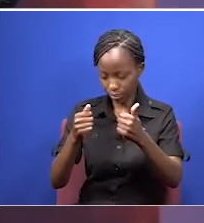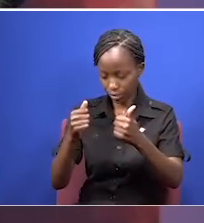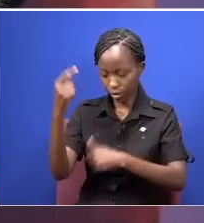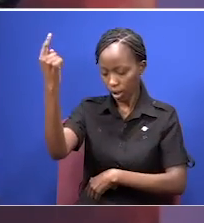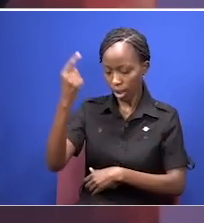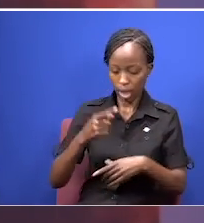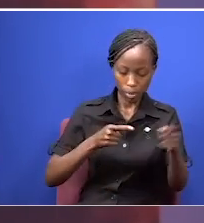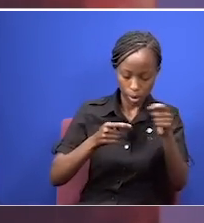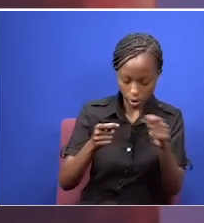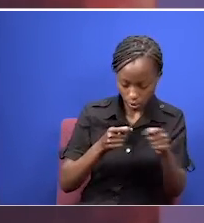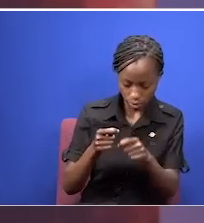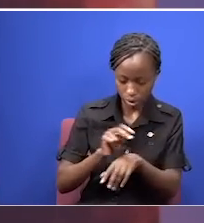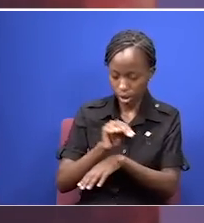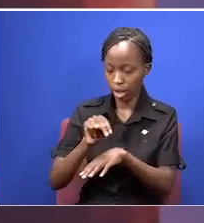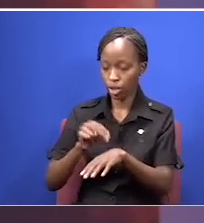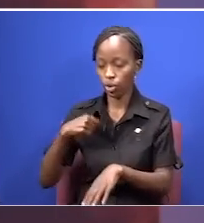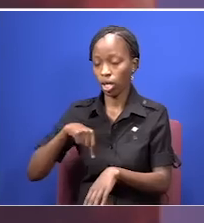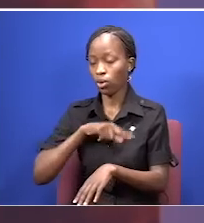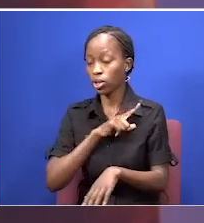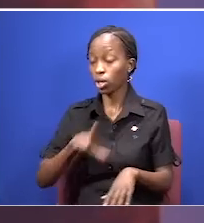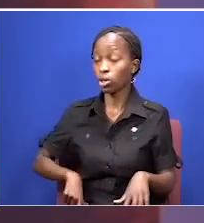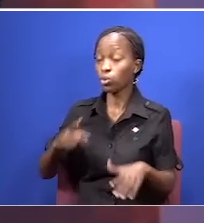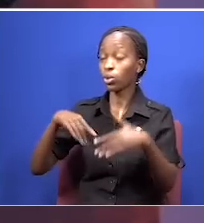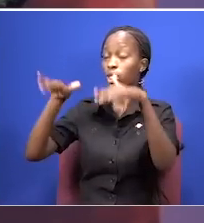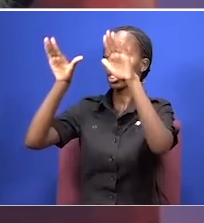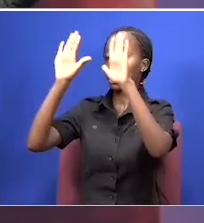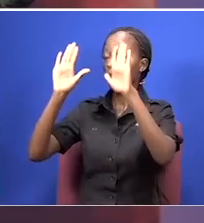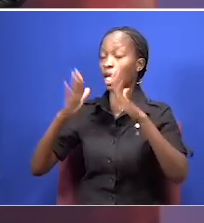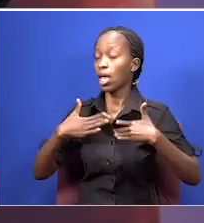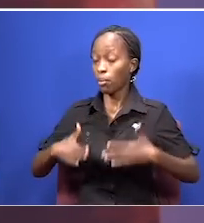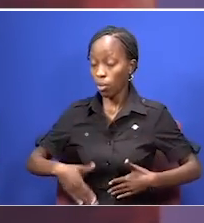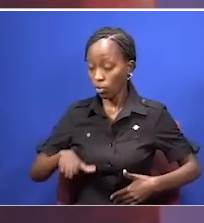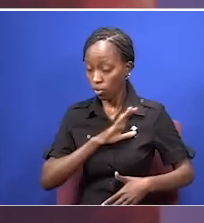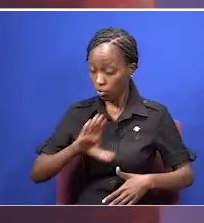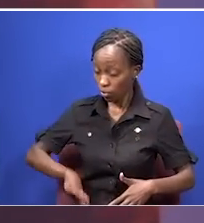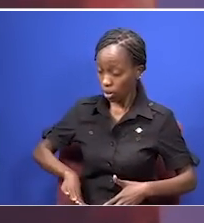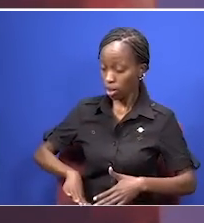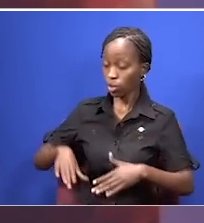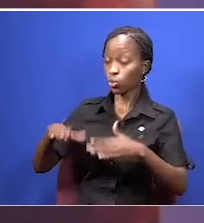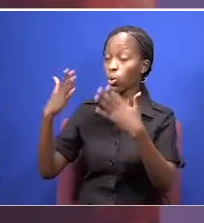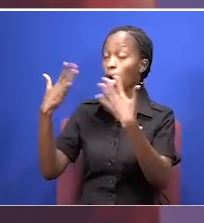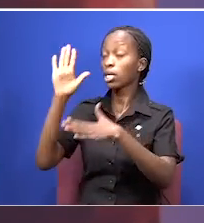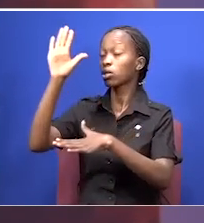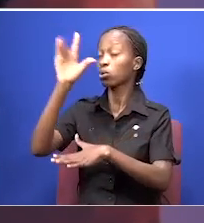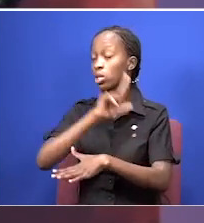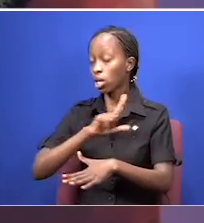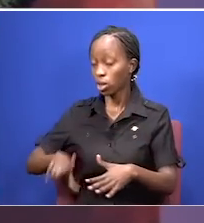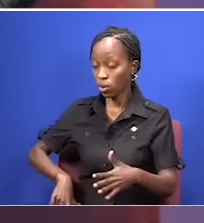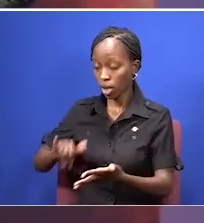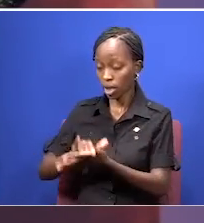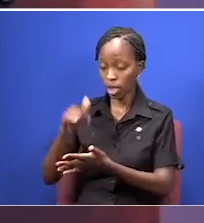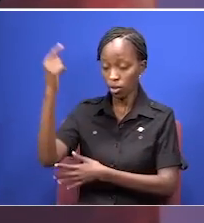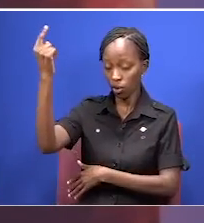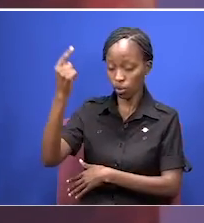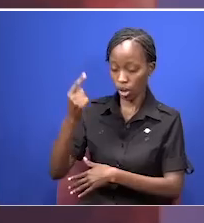come and reign in our nation oh god father we surrender the body of christ into able hands oh god that father you'll come and bring